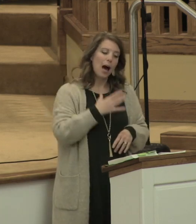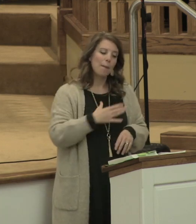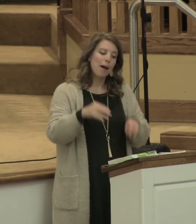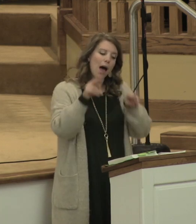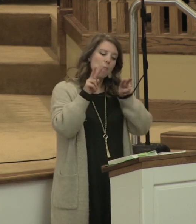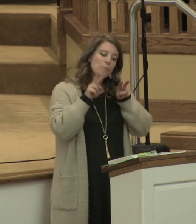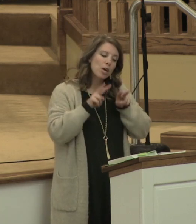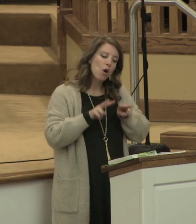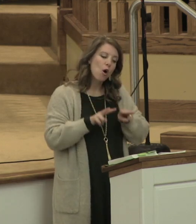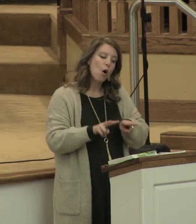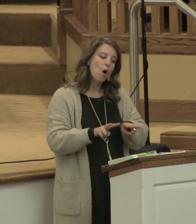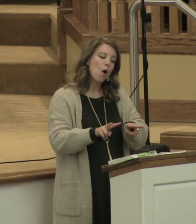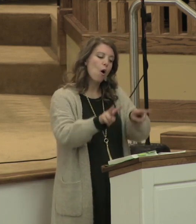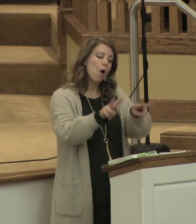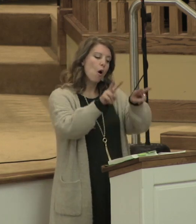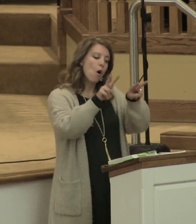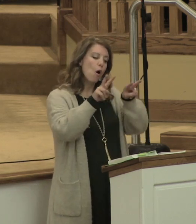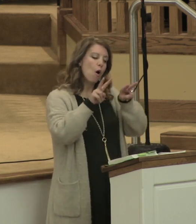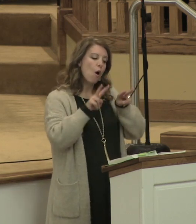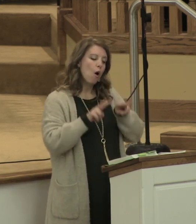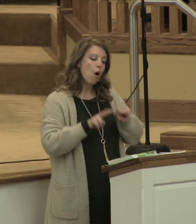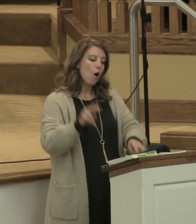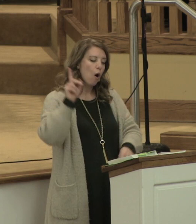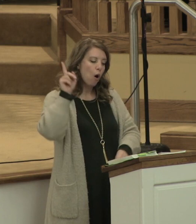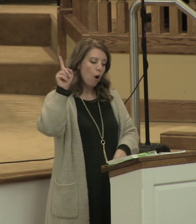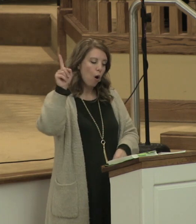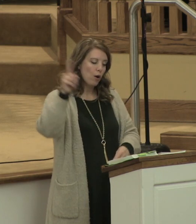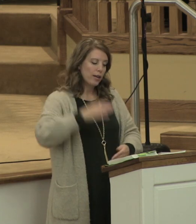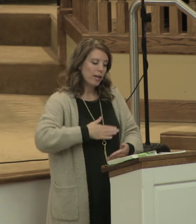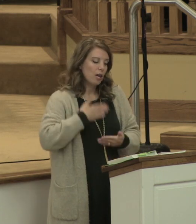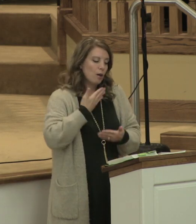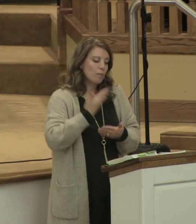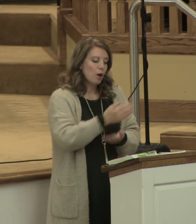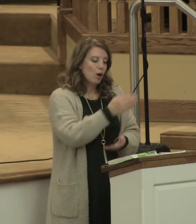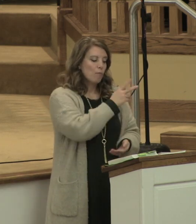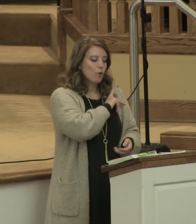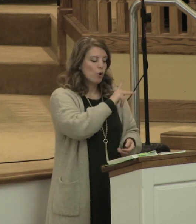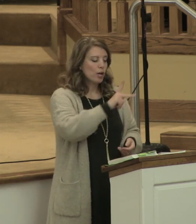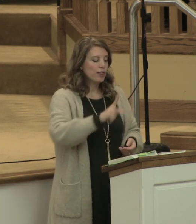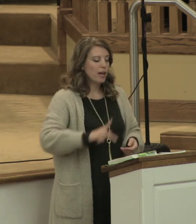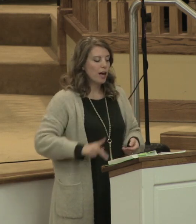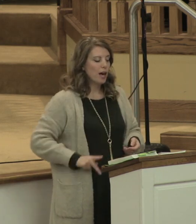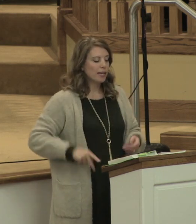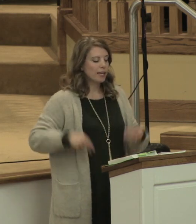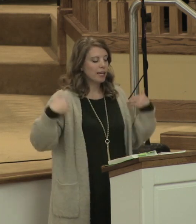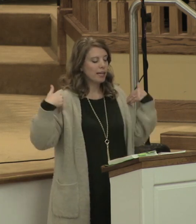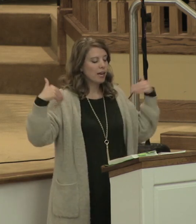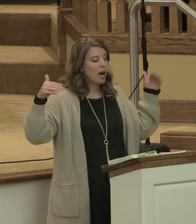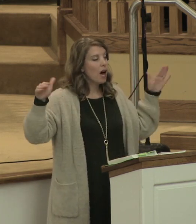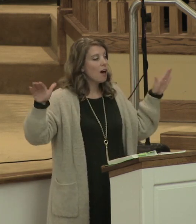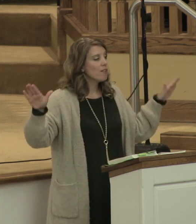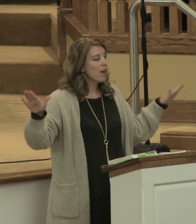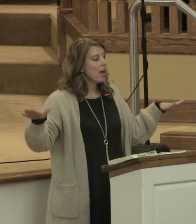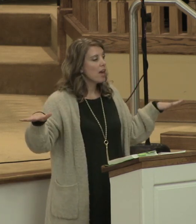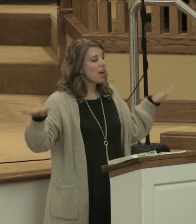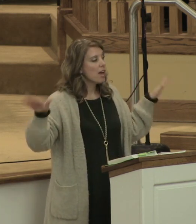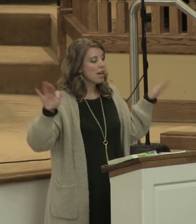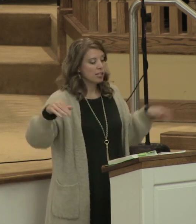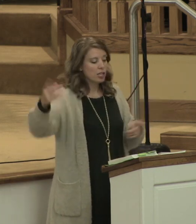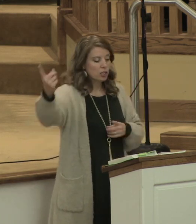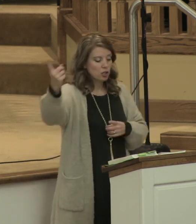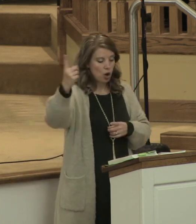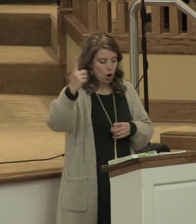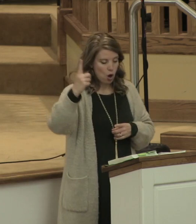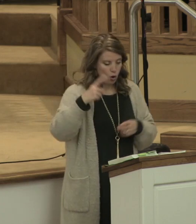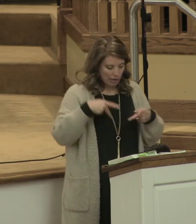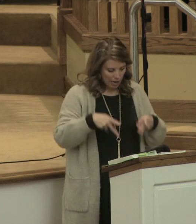Bethlehem. Come and behold him, born the King of